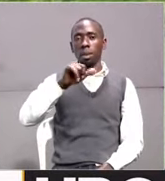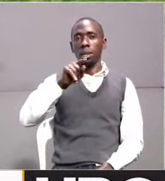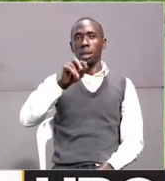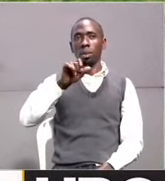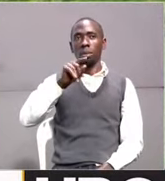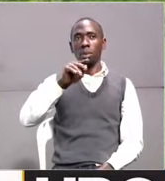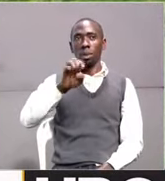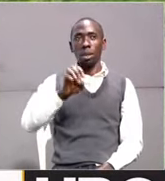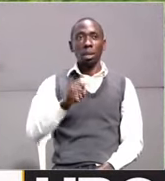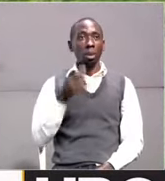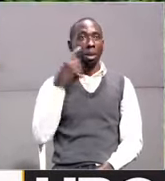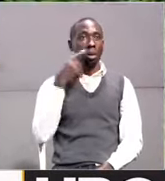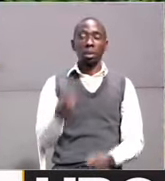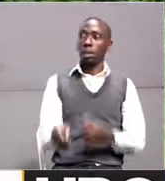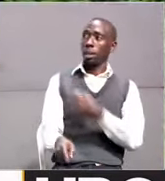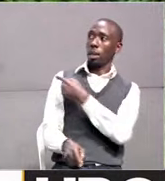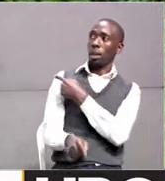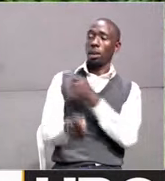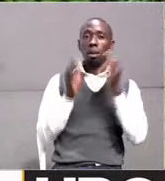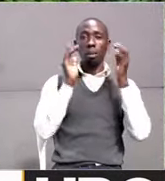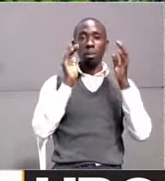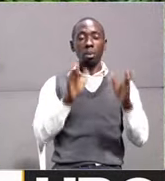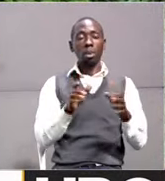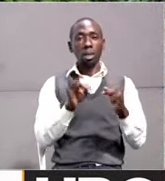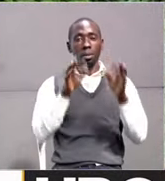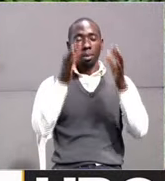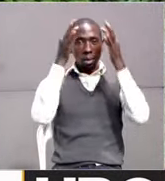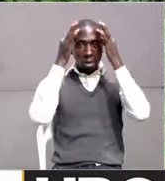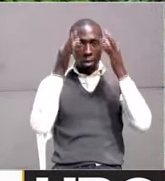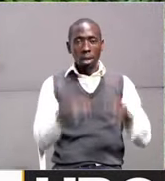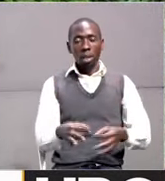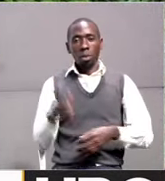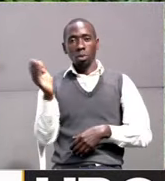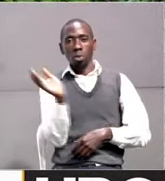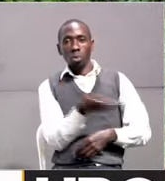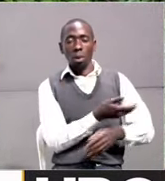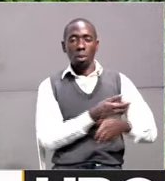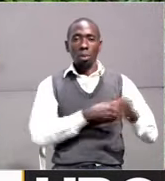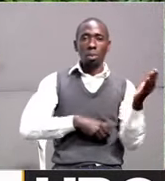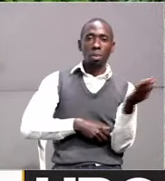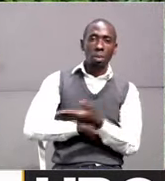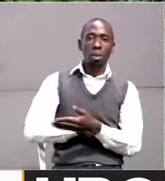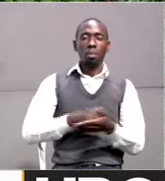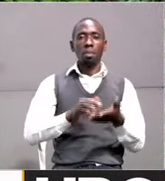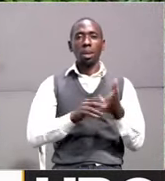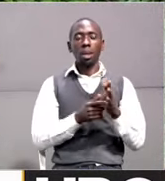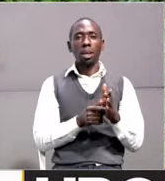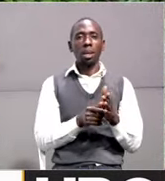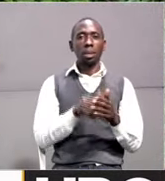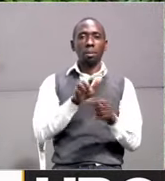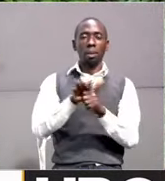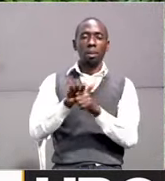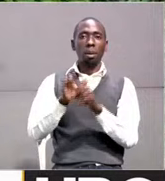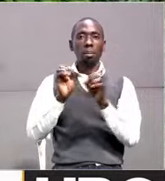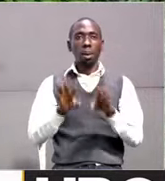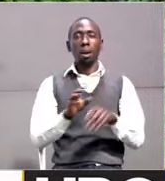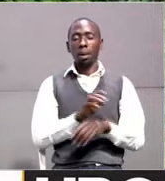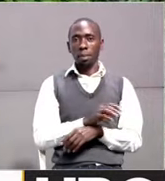This is the battle. You can see the bushes there. If you don't remove them, it will be thicket, and they will suffocate